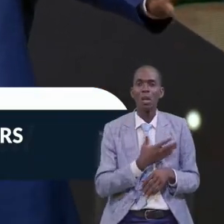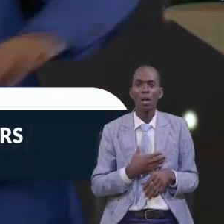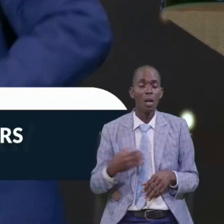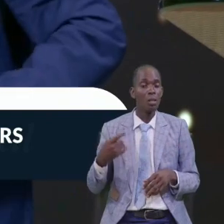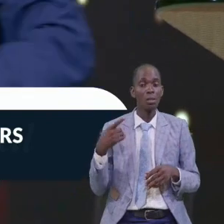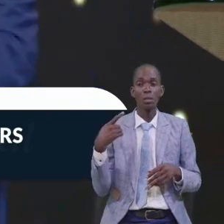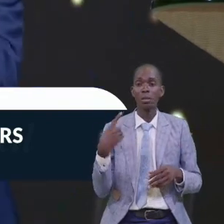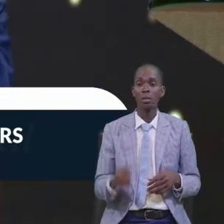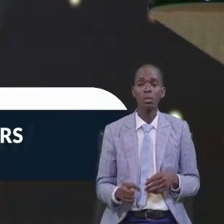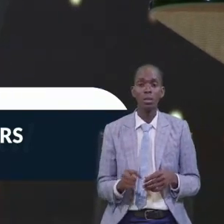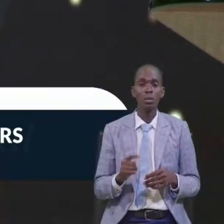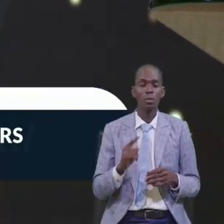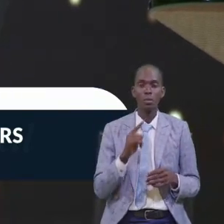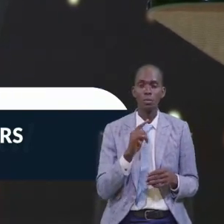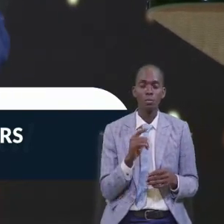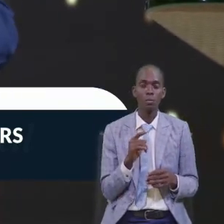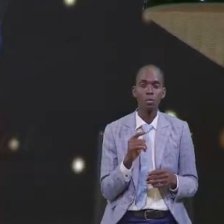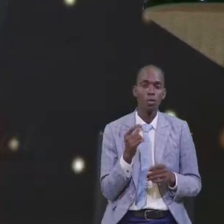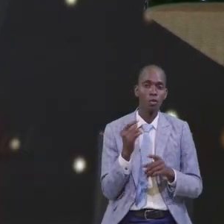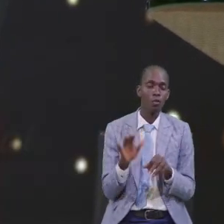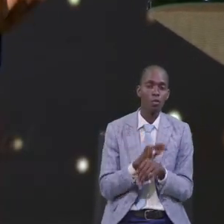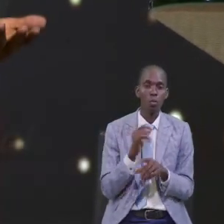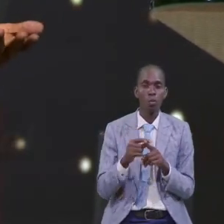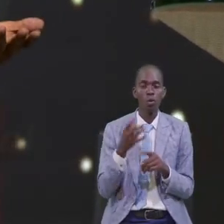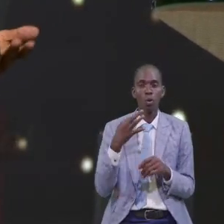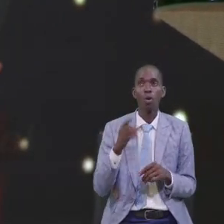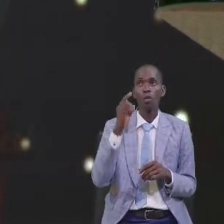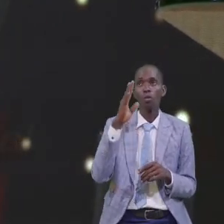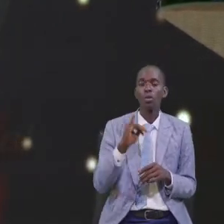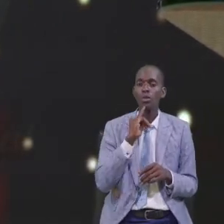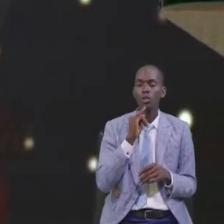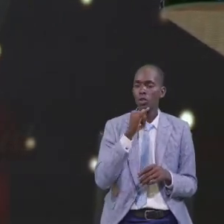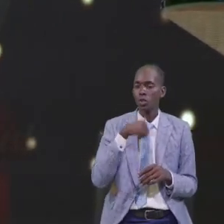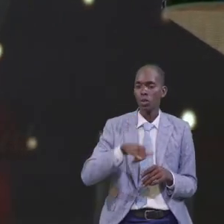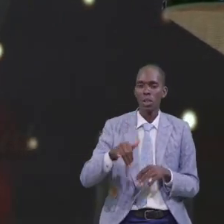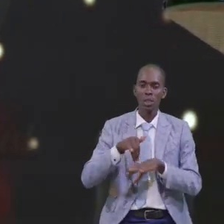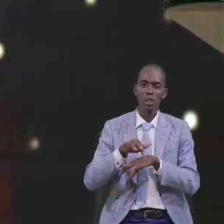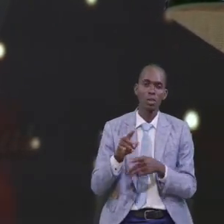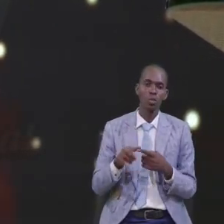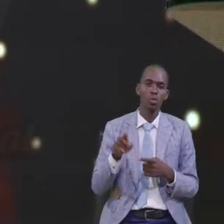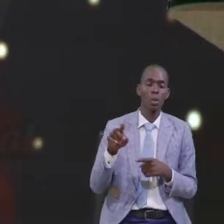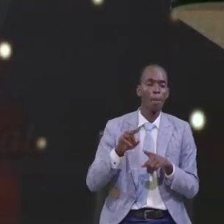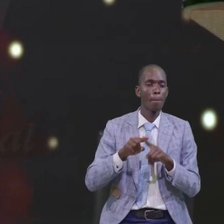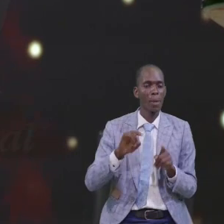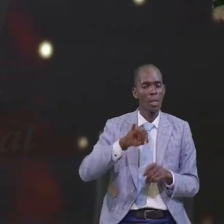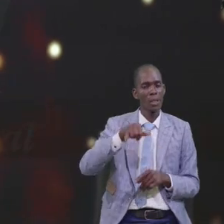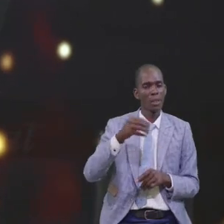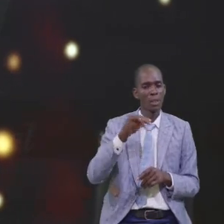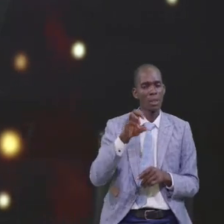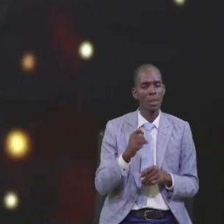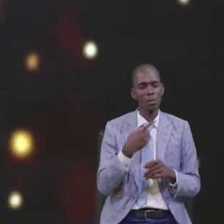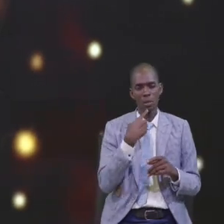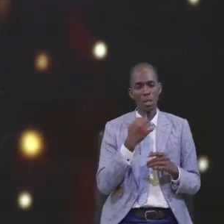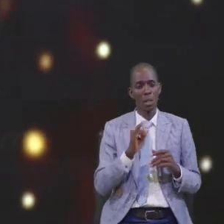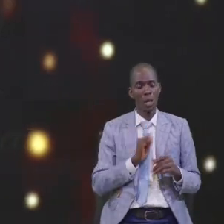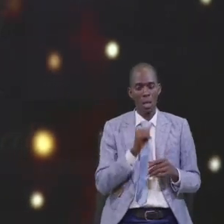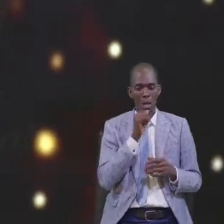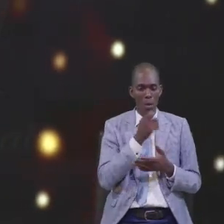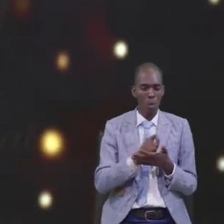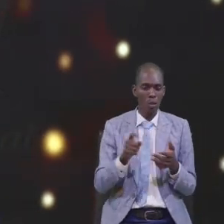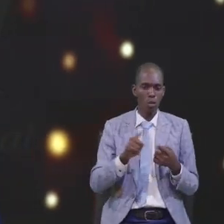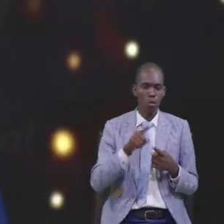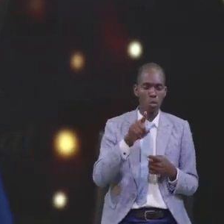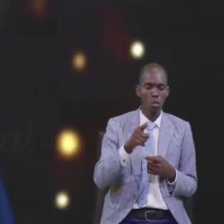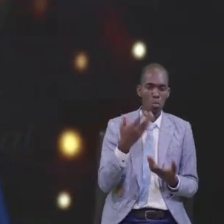not available to them. James said, I'm writing to you that are scattered. Whether you are scattered in those assemblies, or you